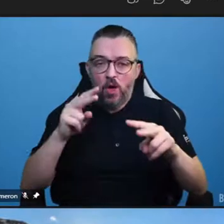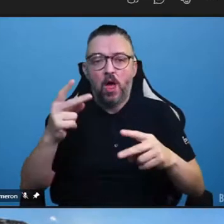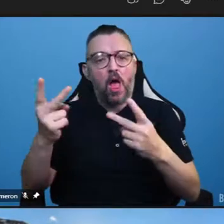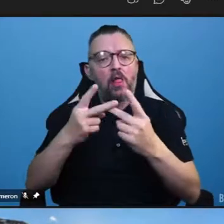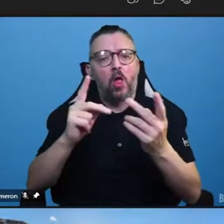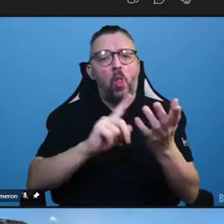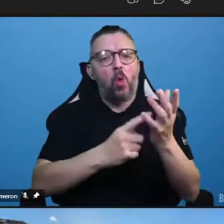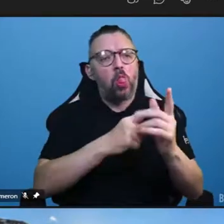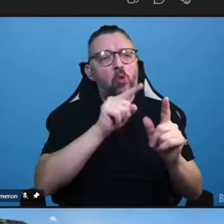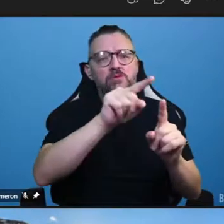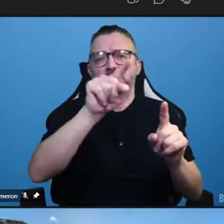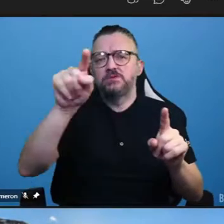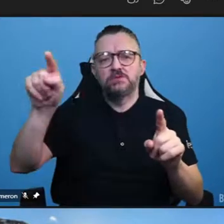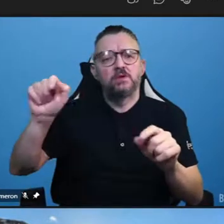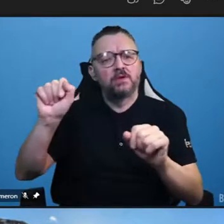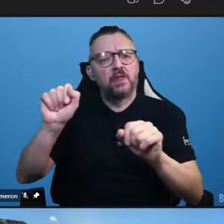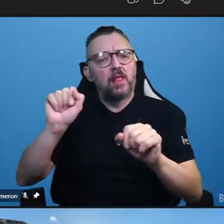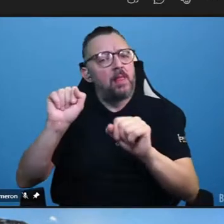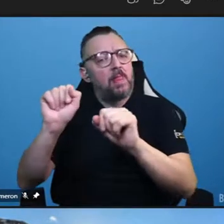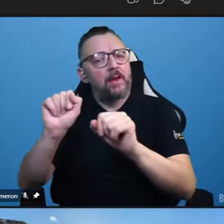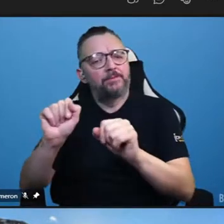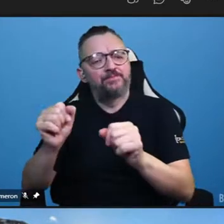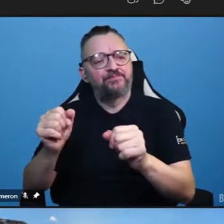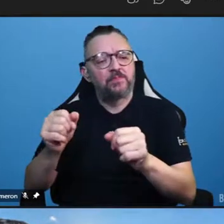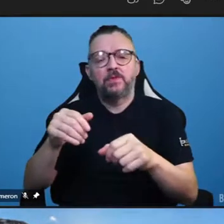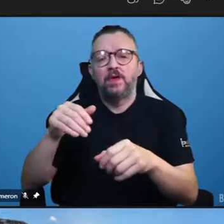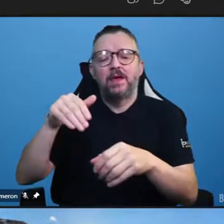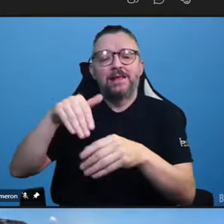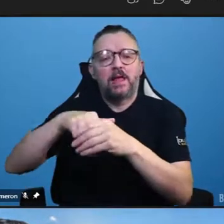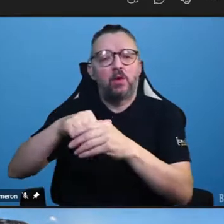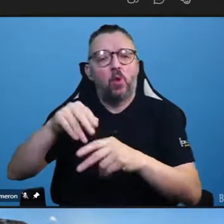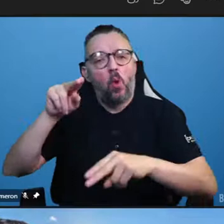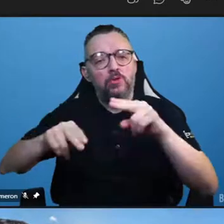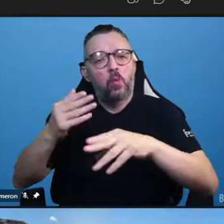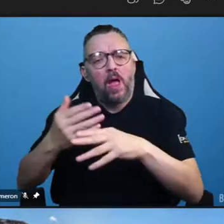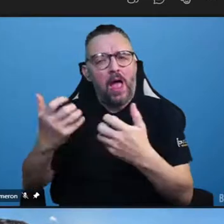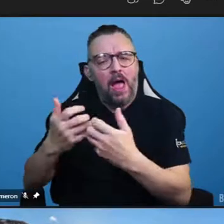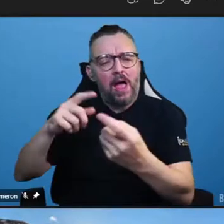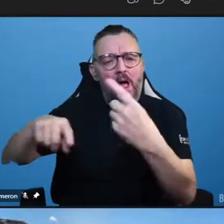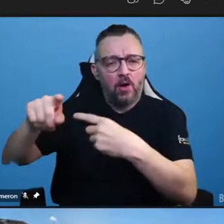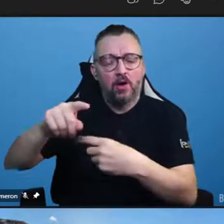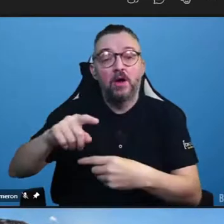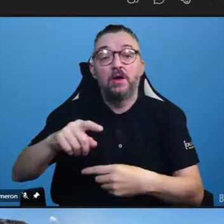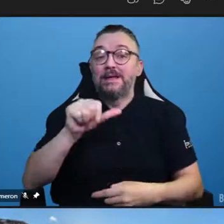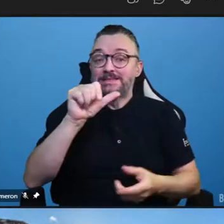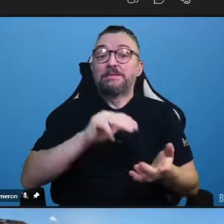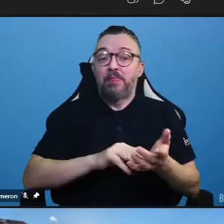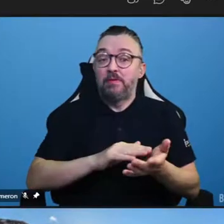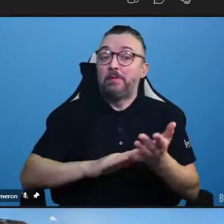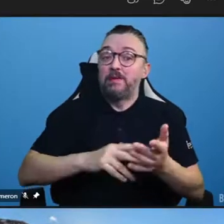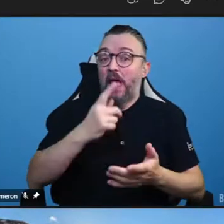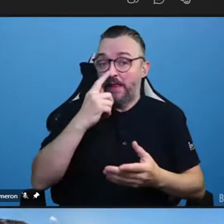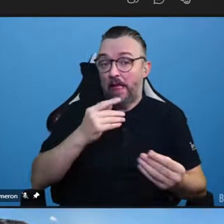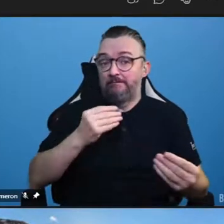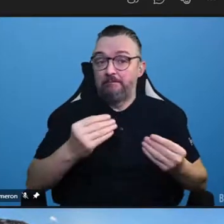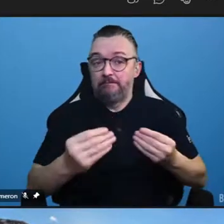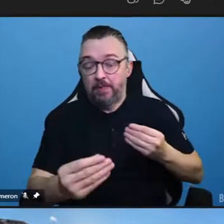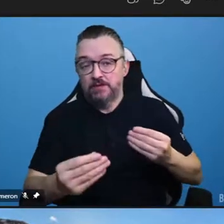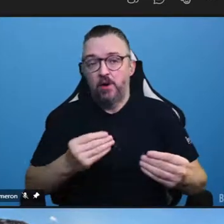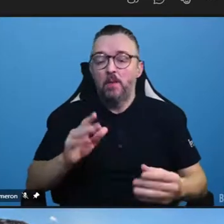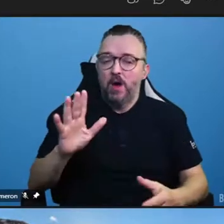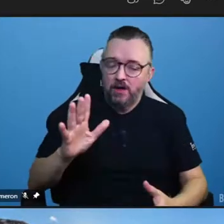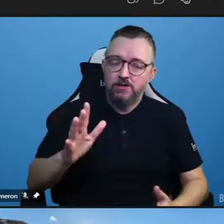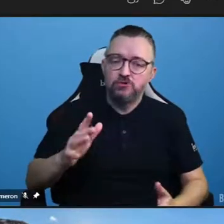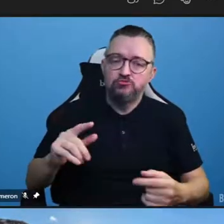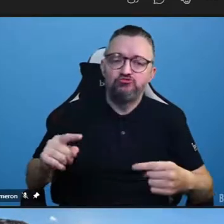are approaching their internal audit work. There are some benefits in six-month plans because they do allow a level of flexibility, but also some challenges in